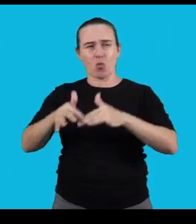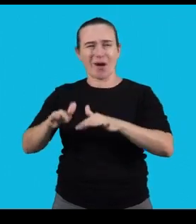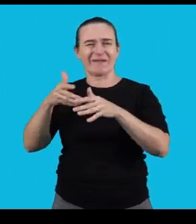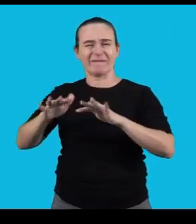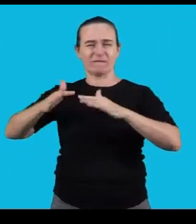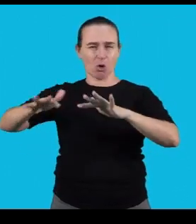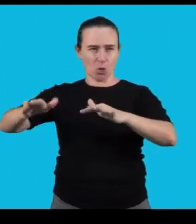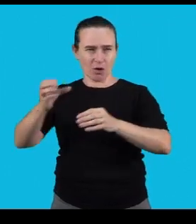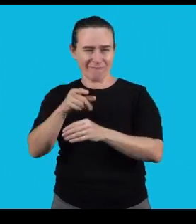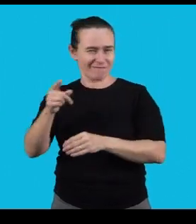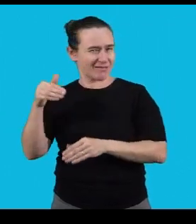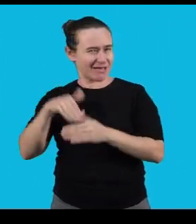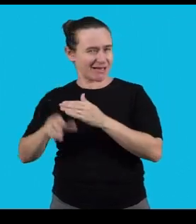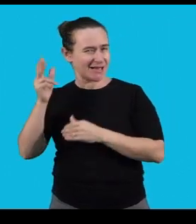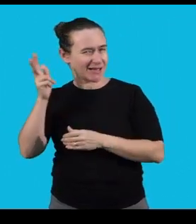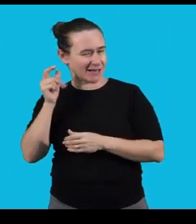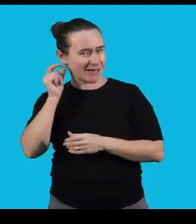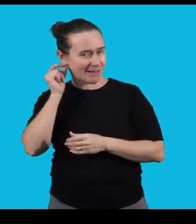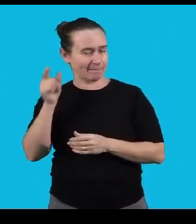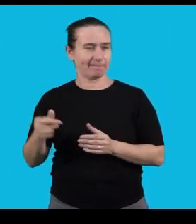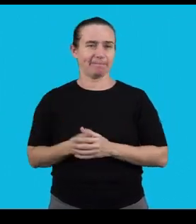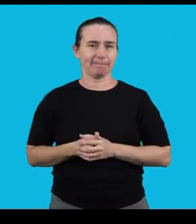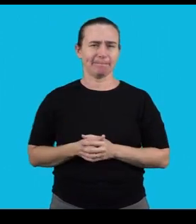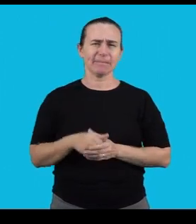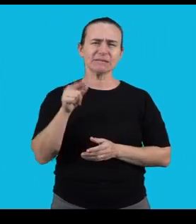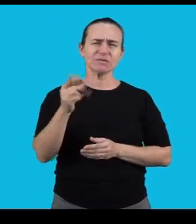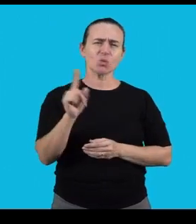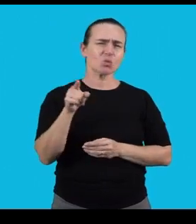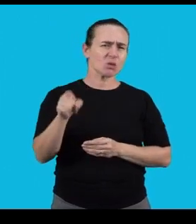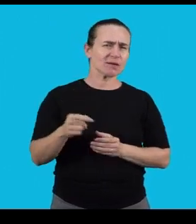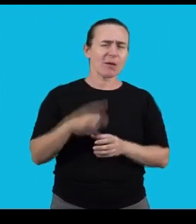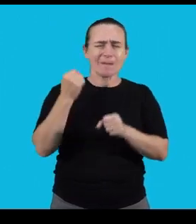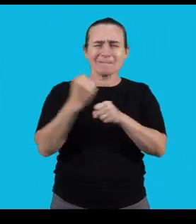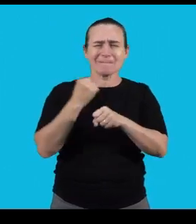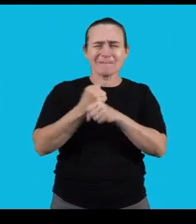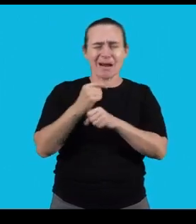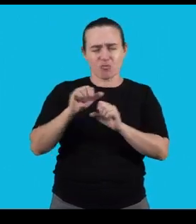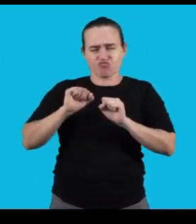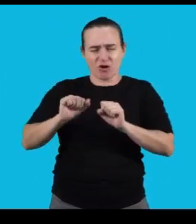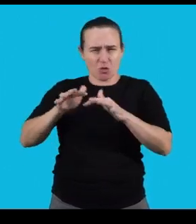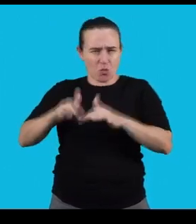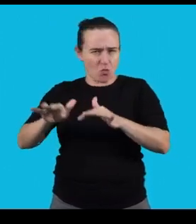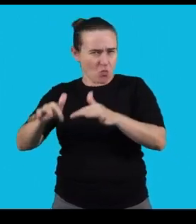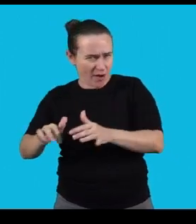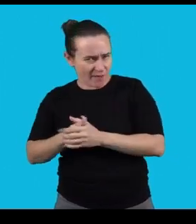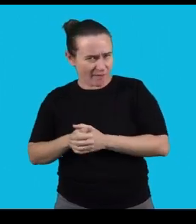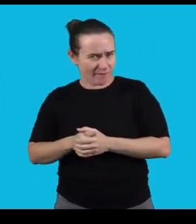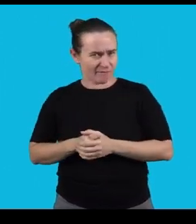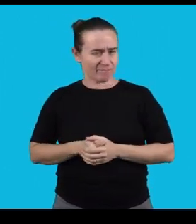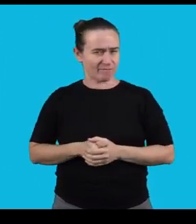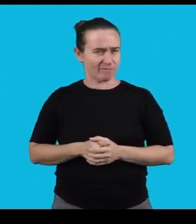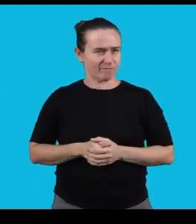in the fluid of the inner ear. So you look at the part, what is going to create the pressure